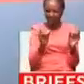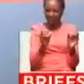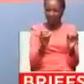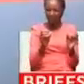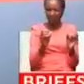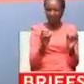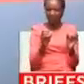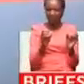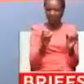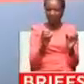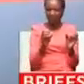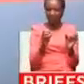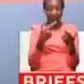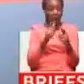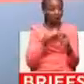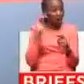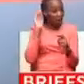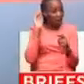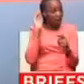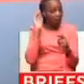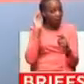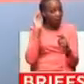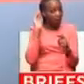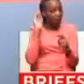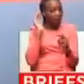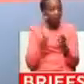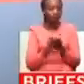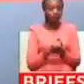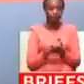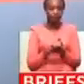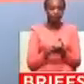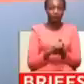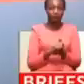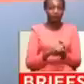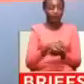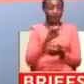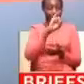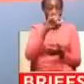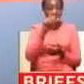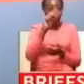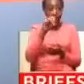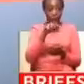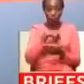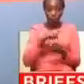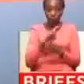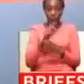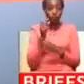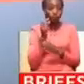but I just did it. He told me to purchase a can of Zesta, you know, the jam, yeah. you know. So